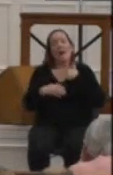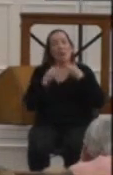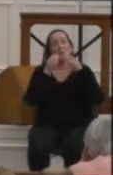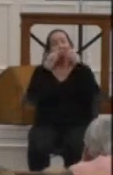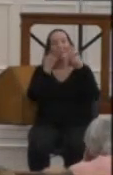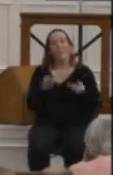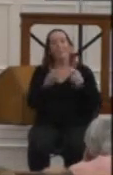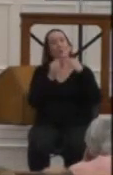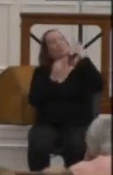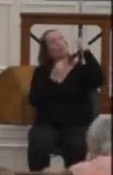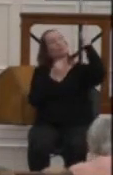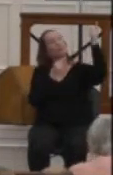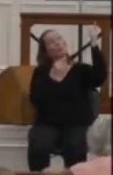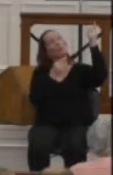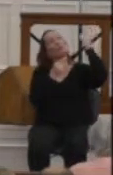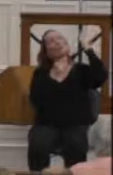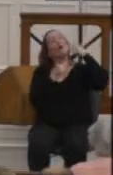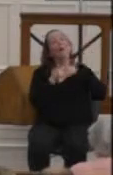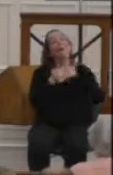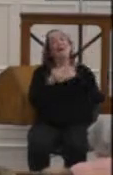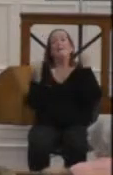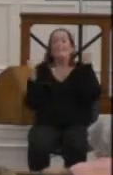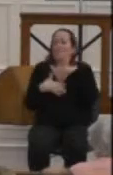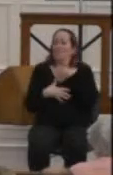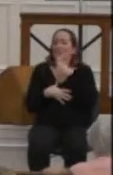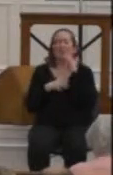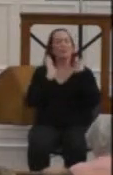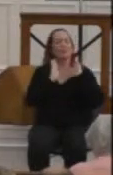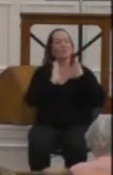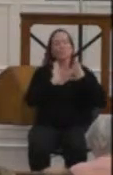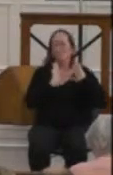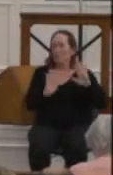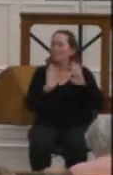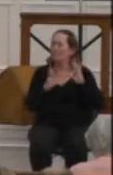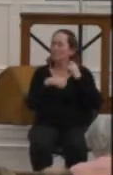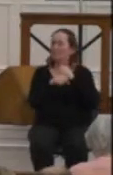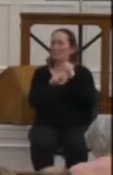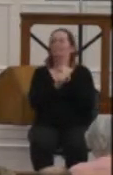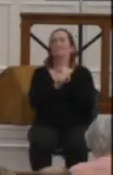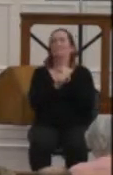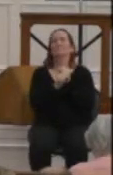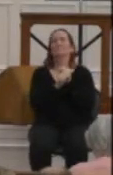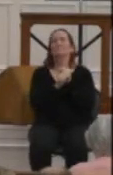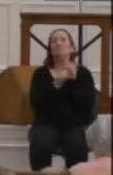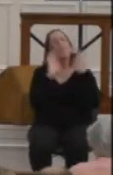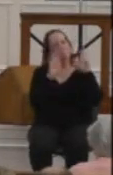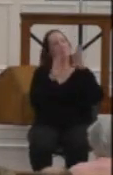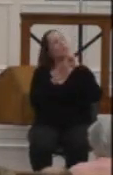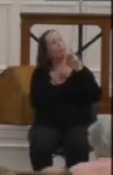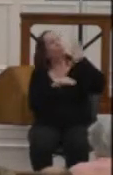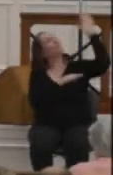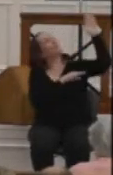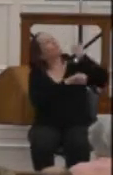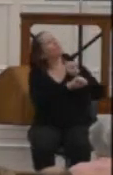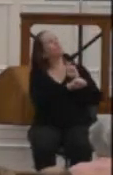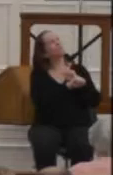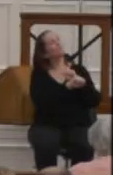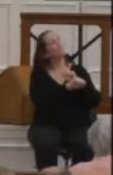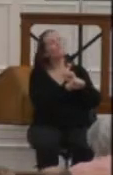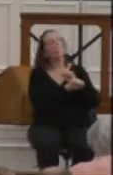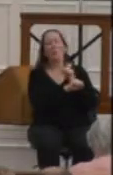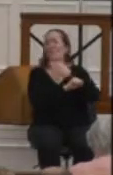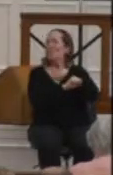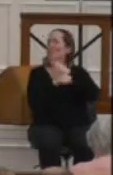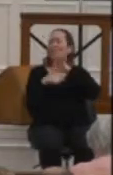to you, for I am fearfully and wonderfully made. Wonderful are your works, and